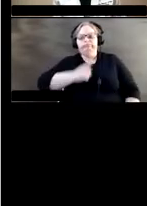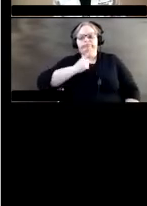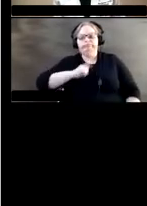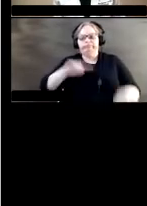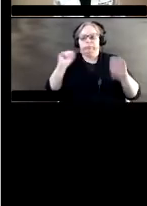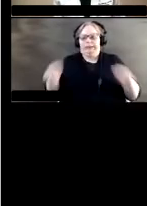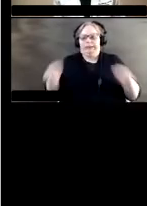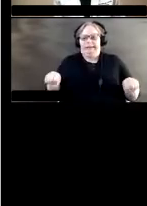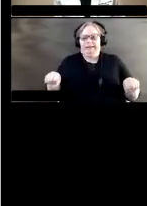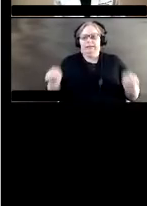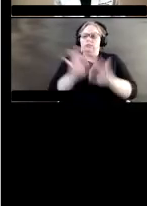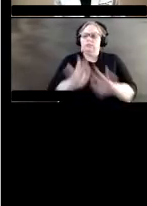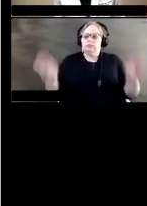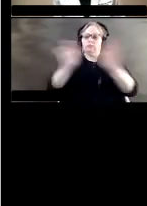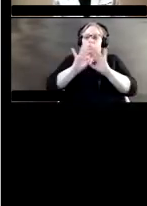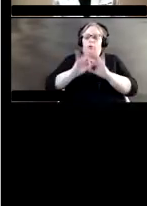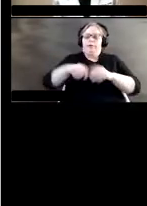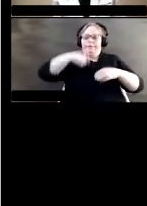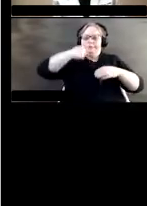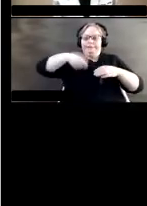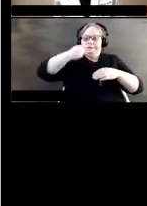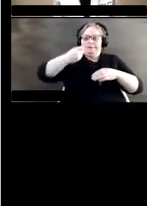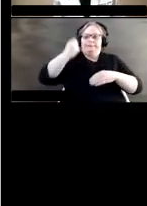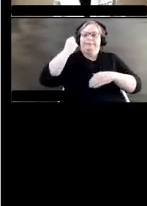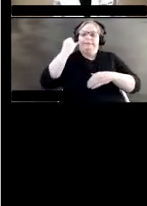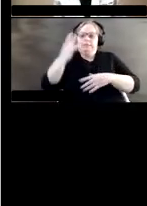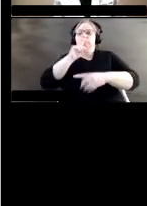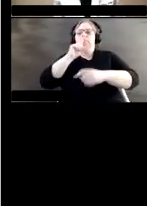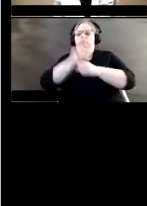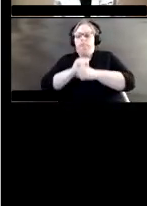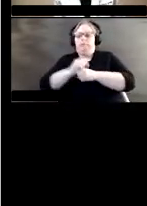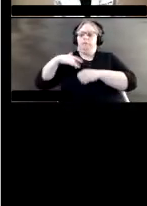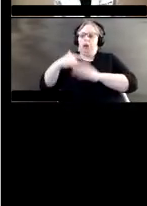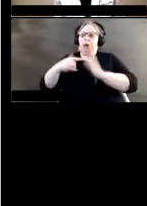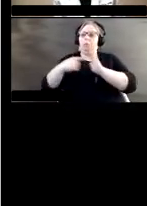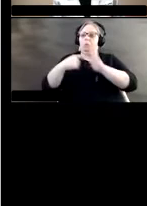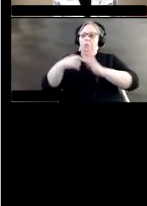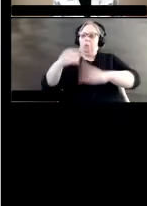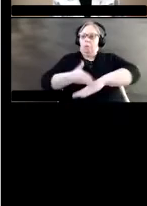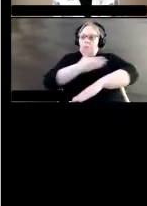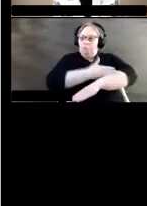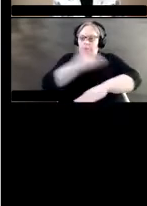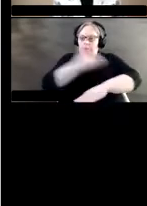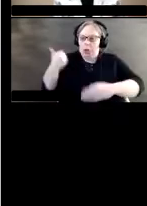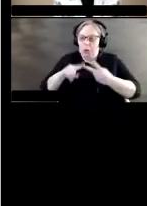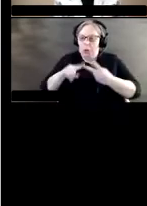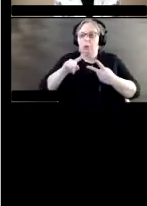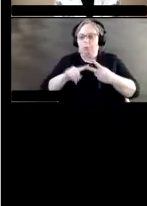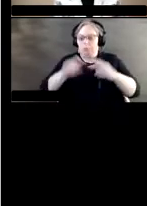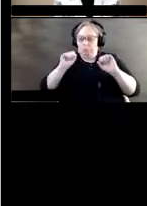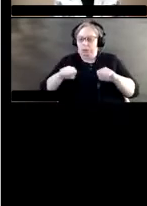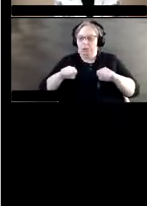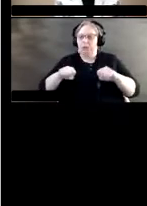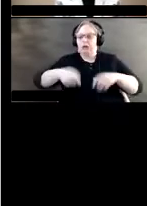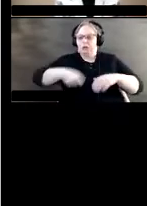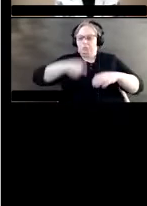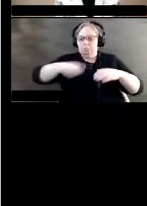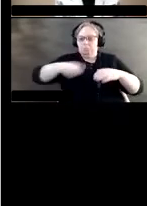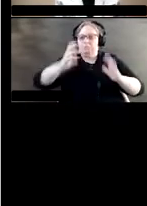or when you feel like your symptoms are improved or optimized, because otherwise you're more at risk for